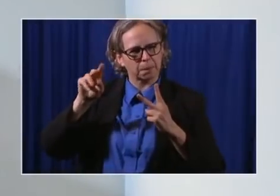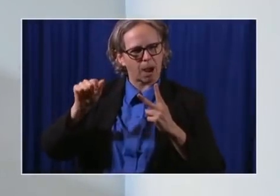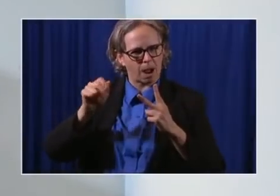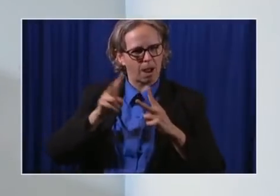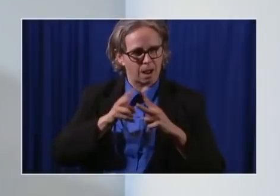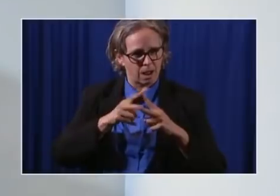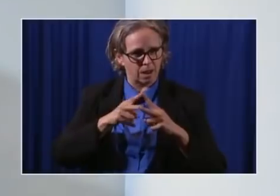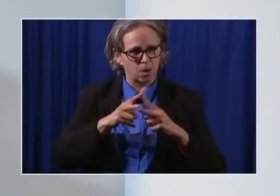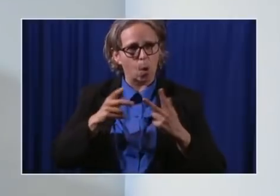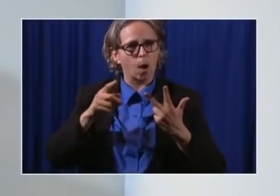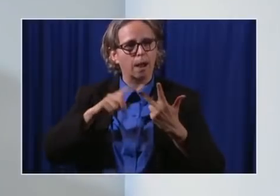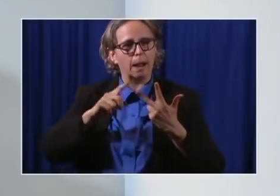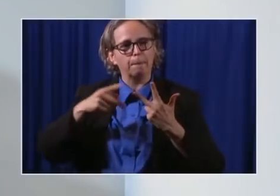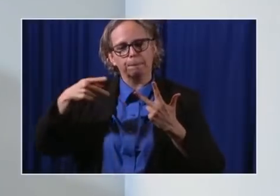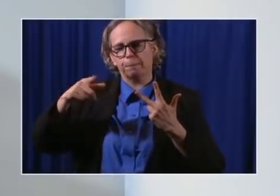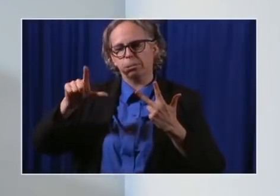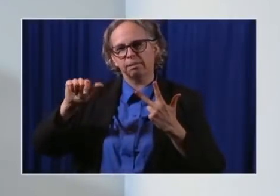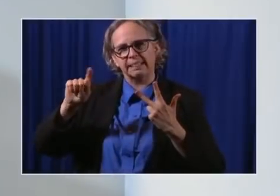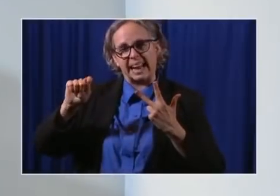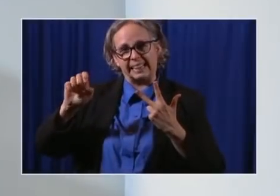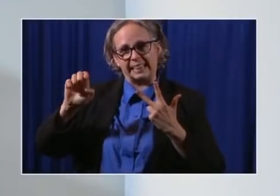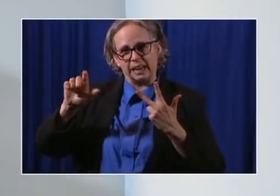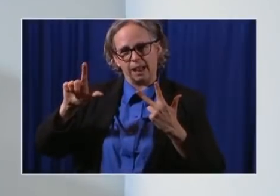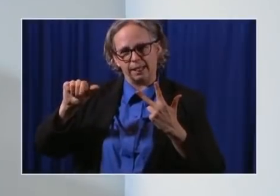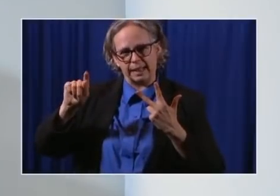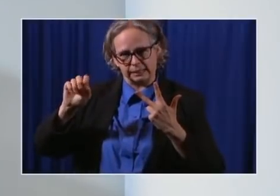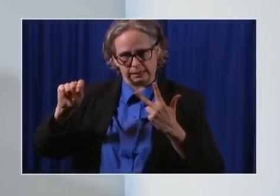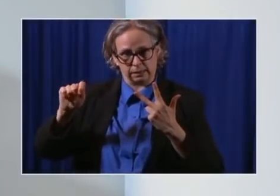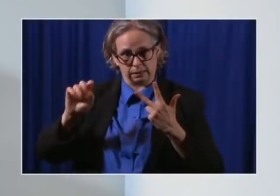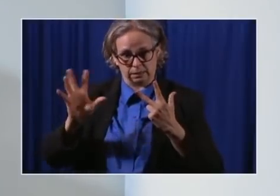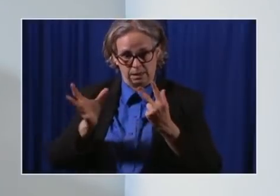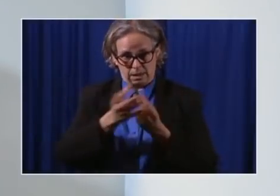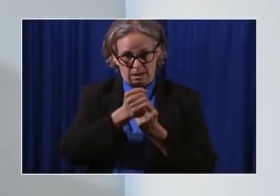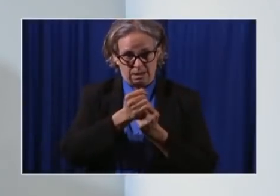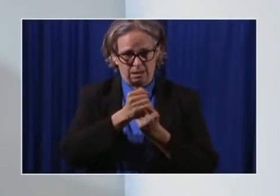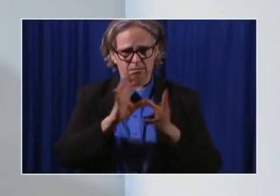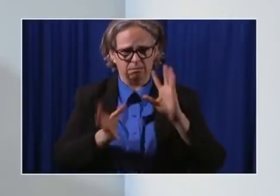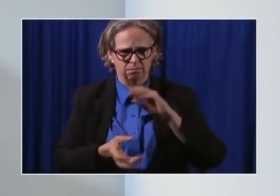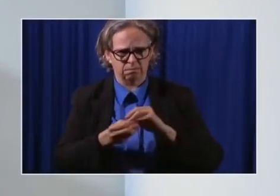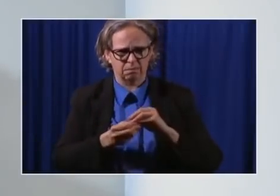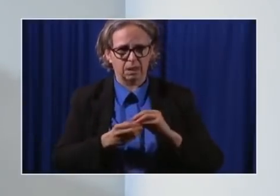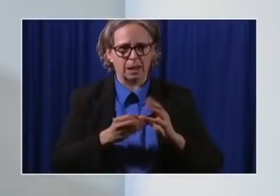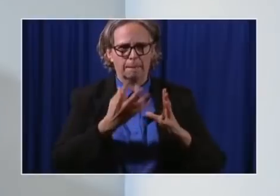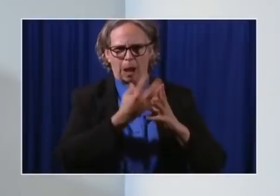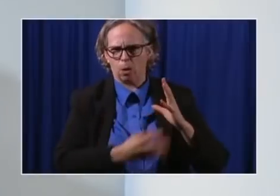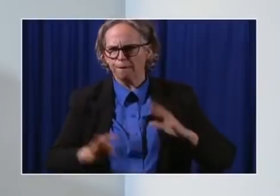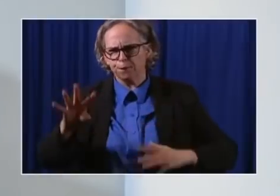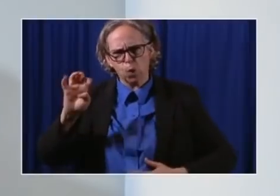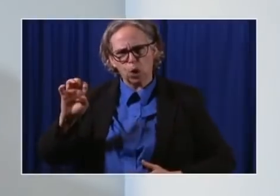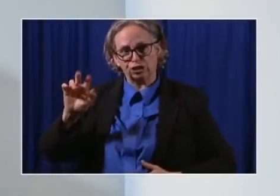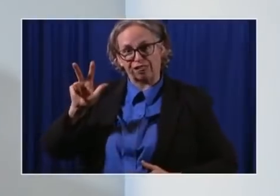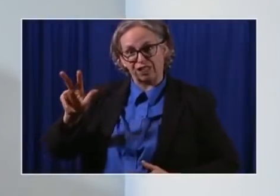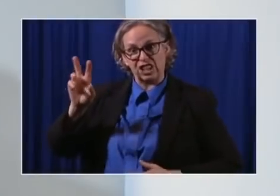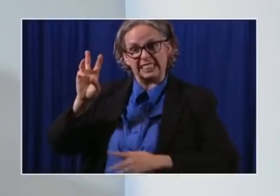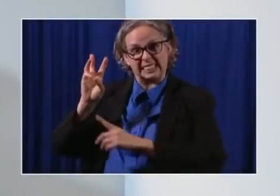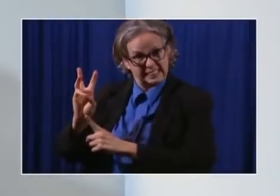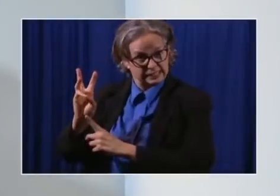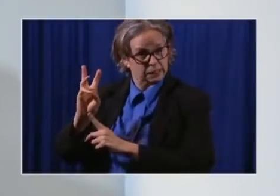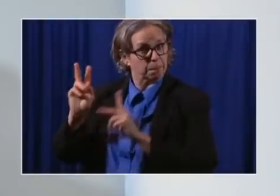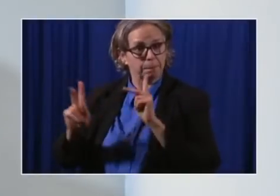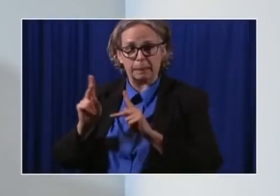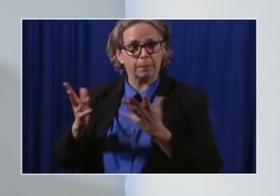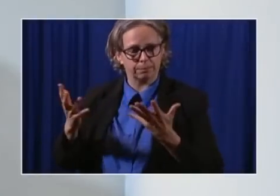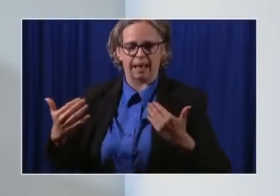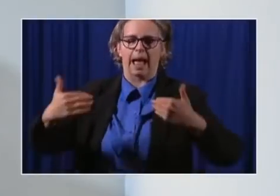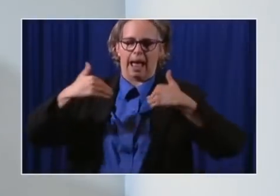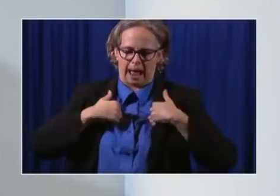in this state. Of those, 436 donors tested positive for COVID-19